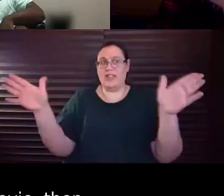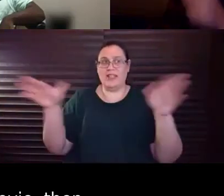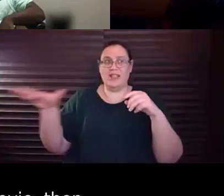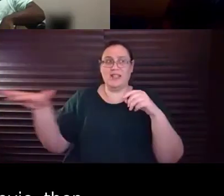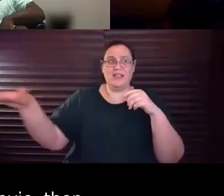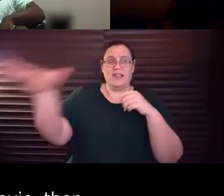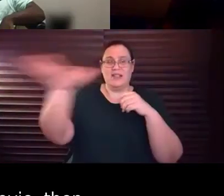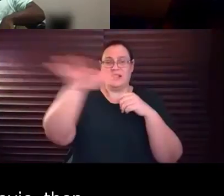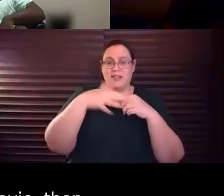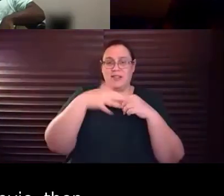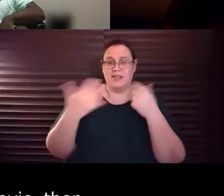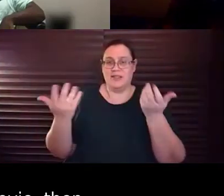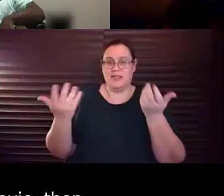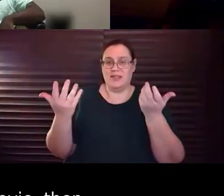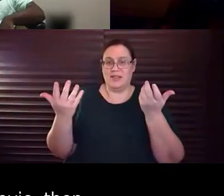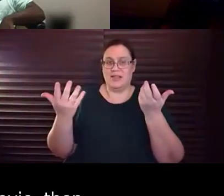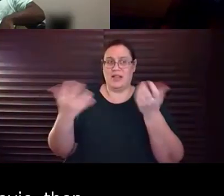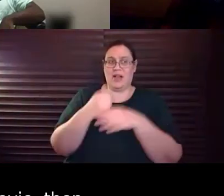demand now, and